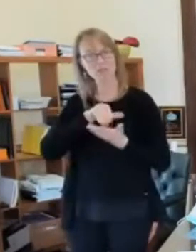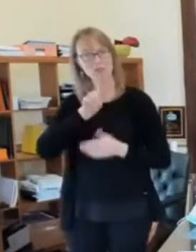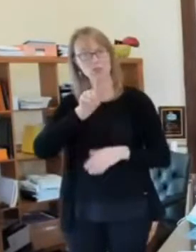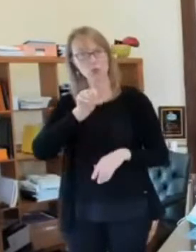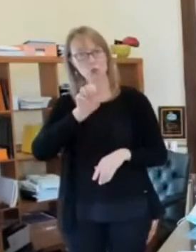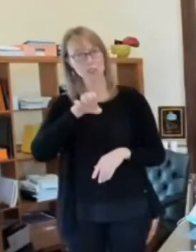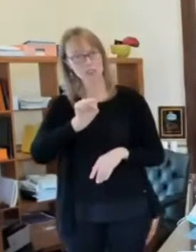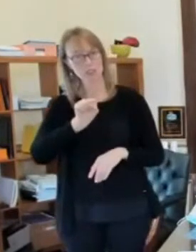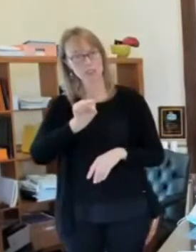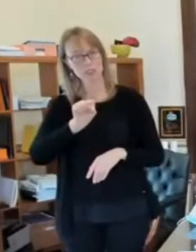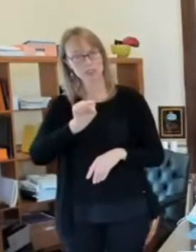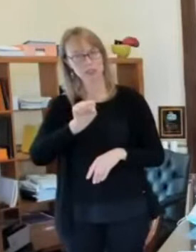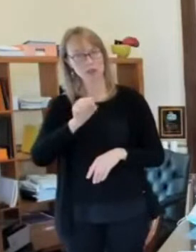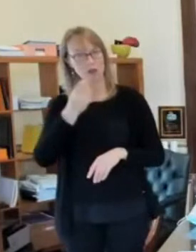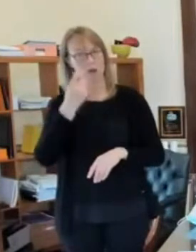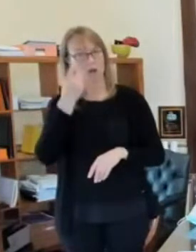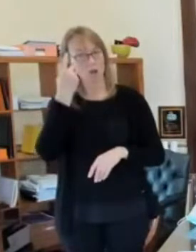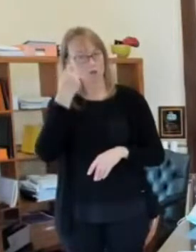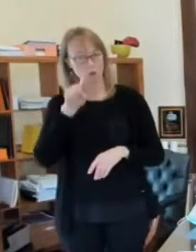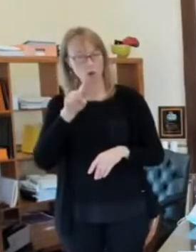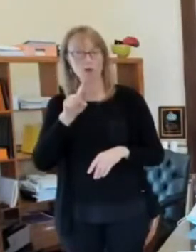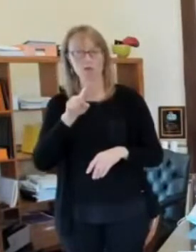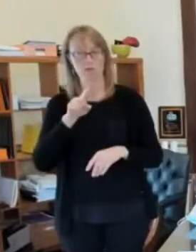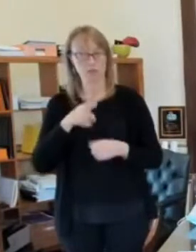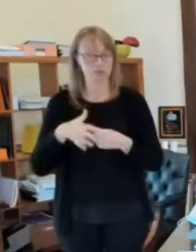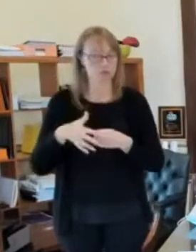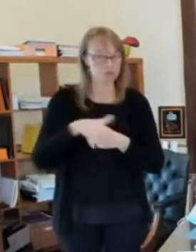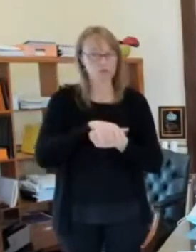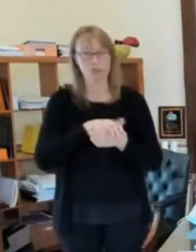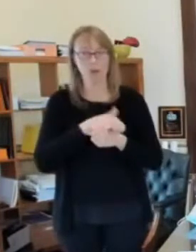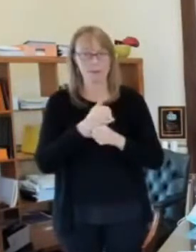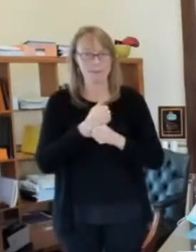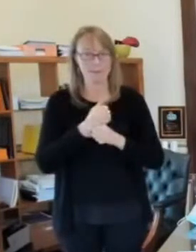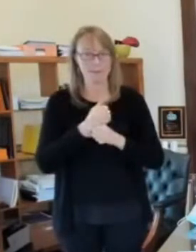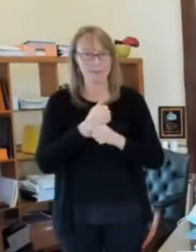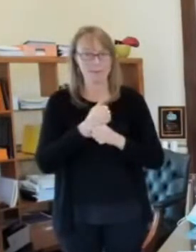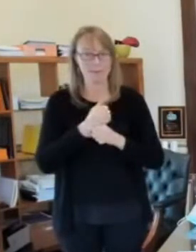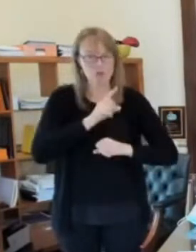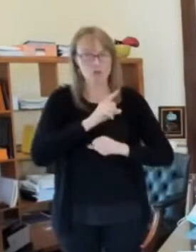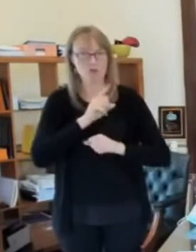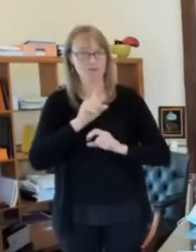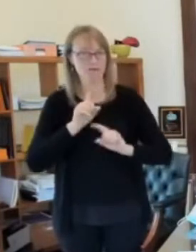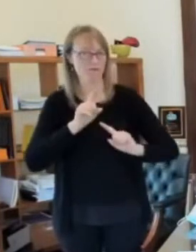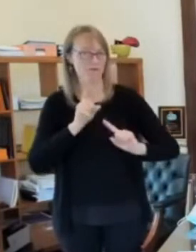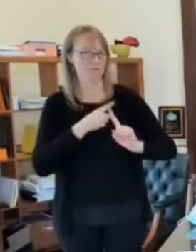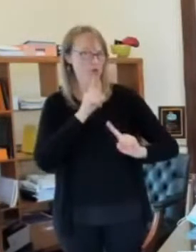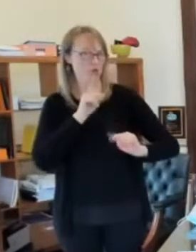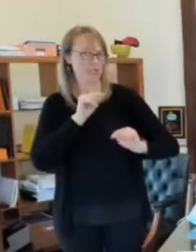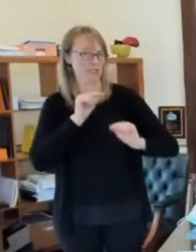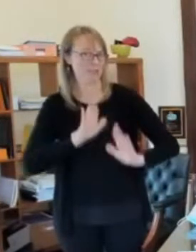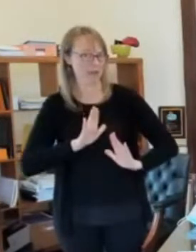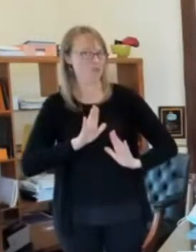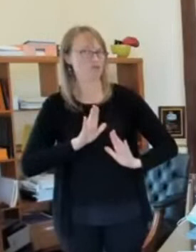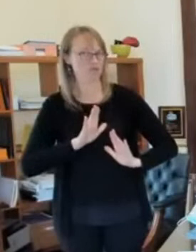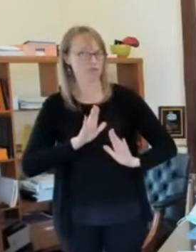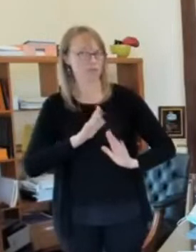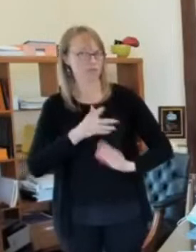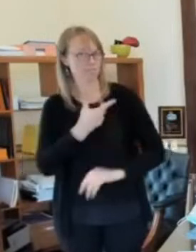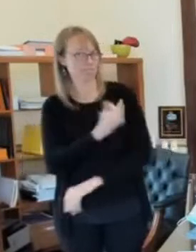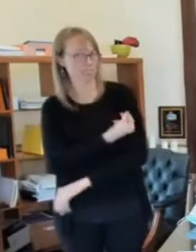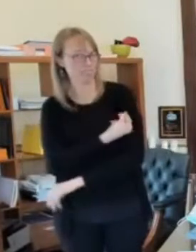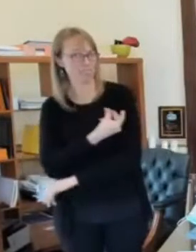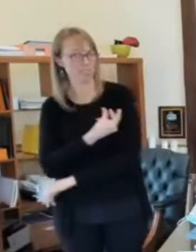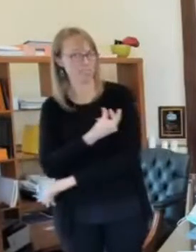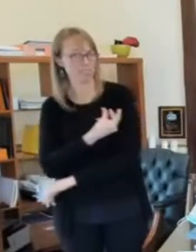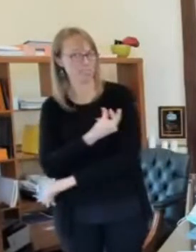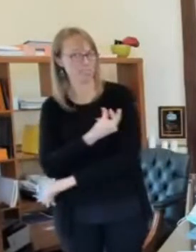would cover our first responders primarily, police, fire, corrections, etc.,